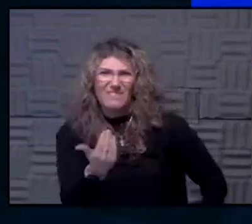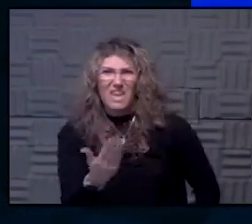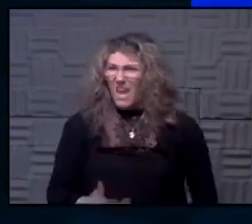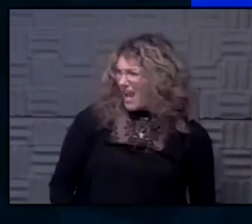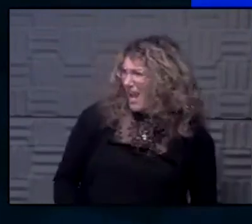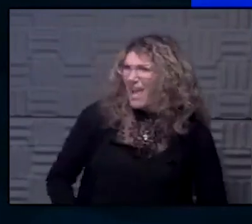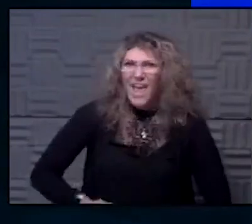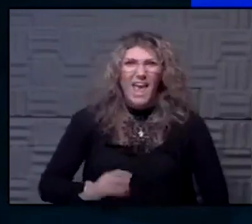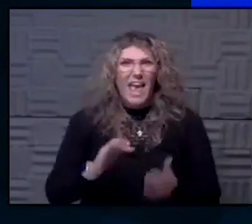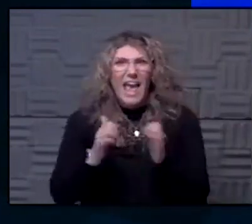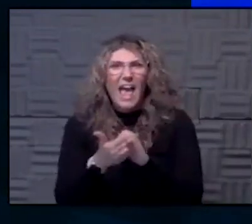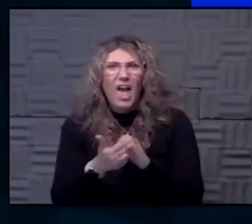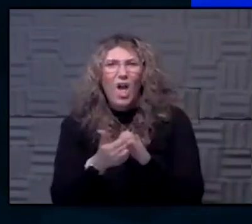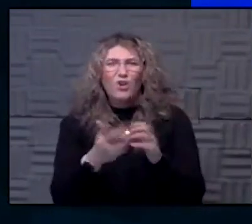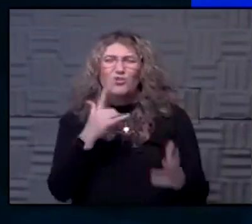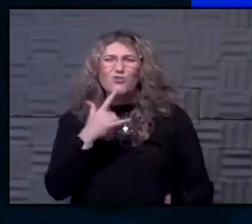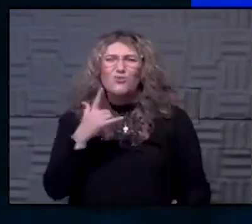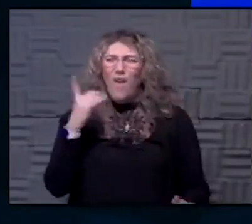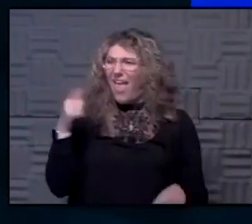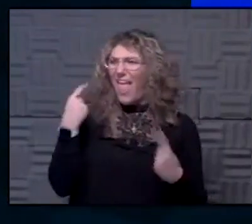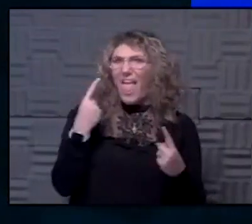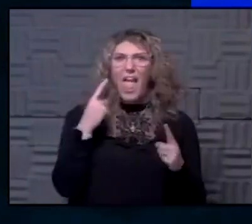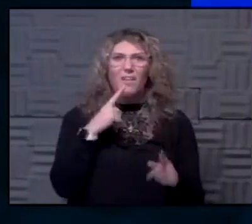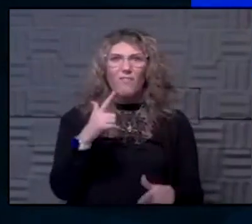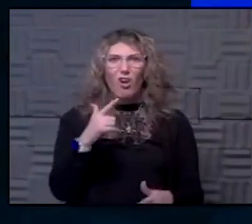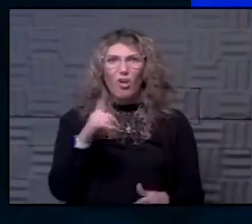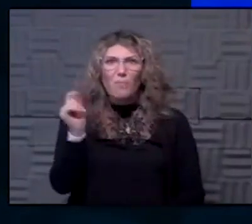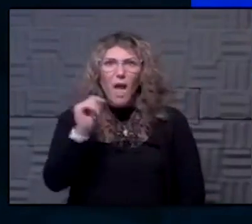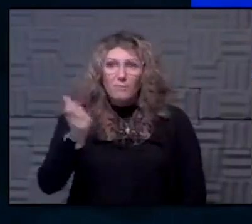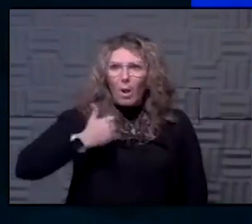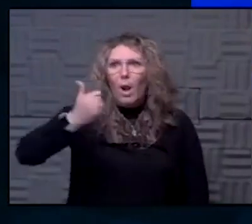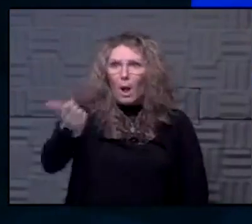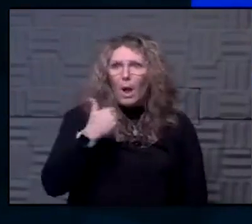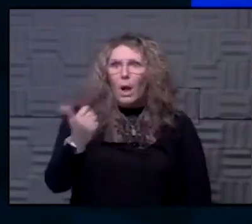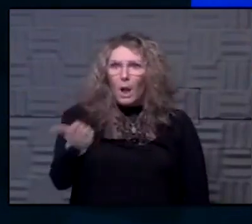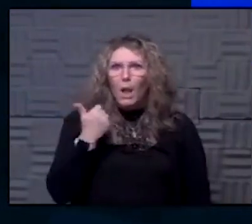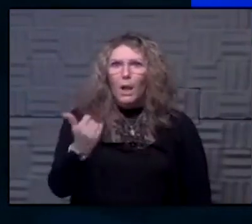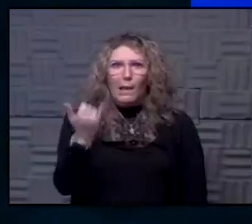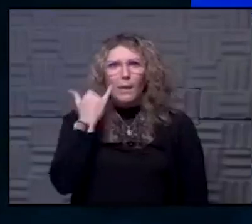do you ever get out of the bathroom like that? Because I would be in the bathroom the entire time.